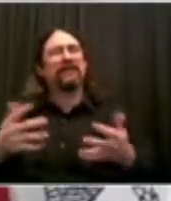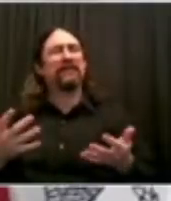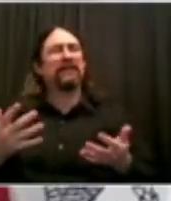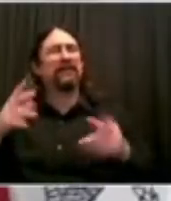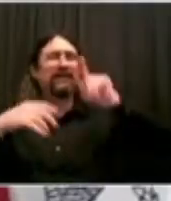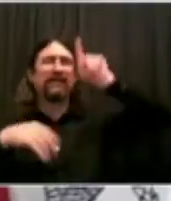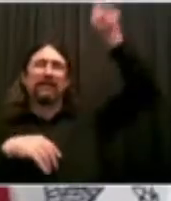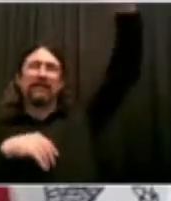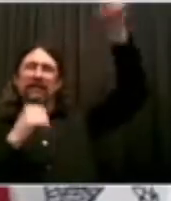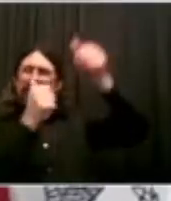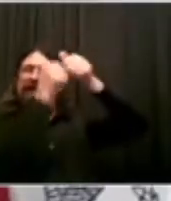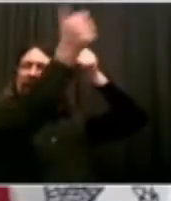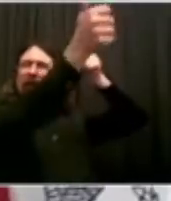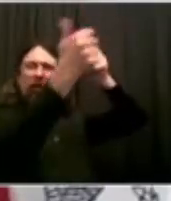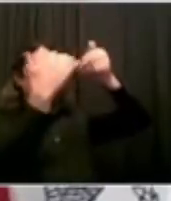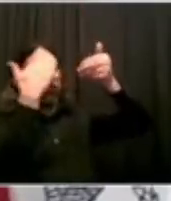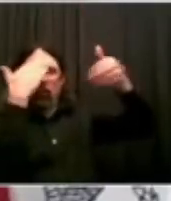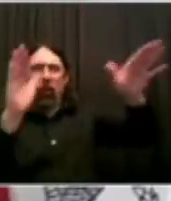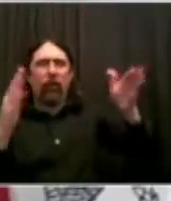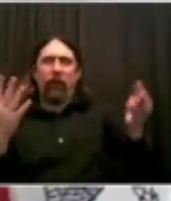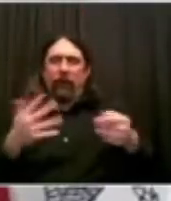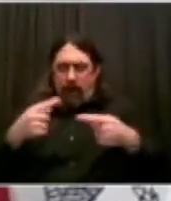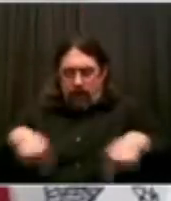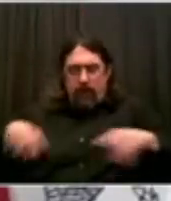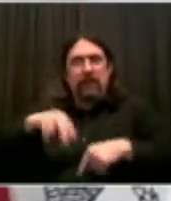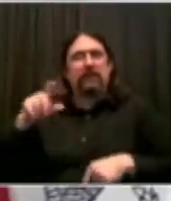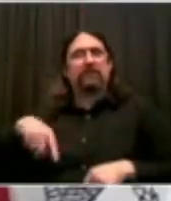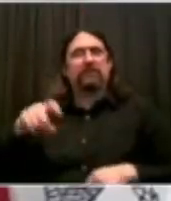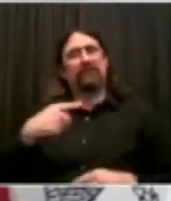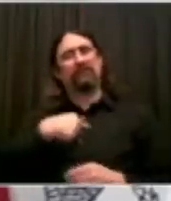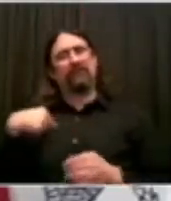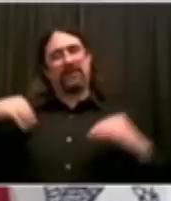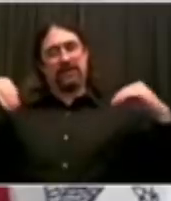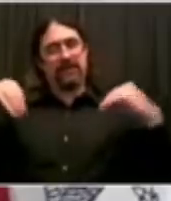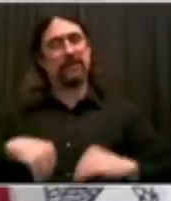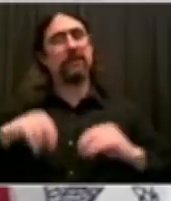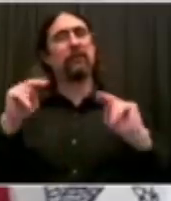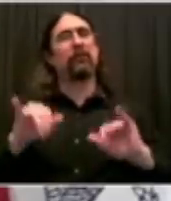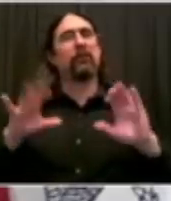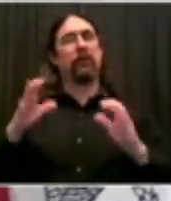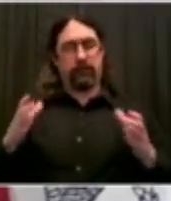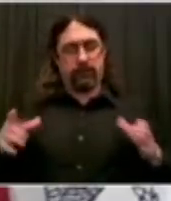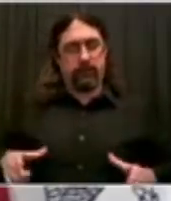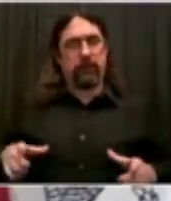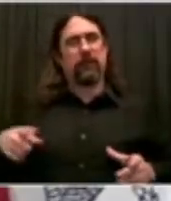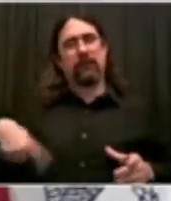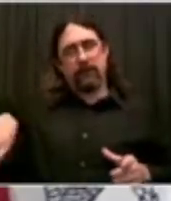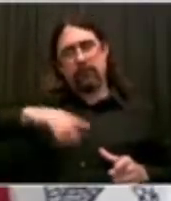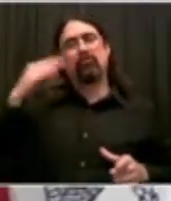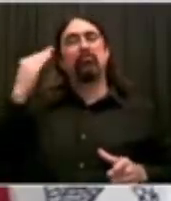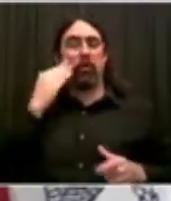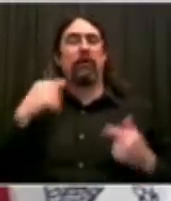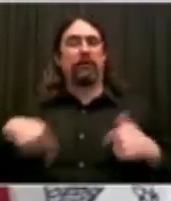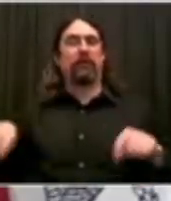It's especially important to re-empower localities. We're strong, we're stable, we're moving forward. Go ahead.